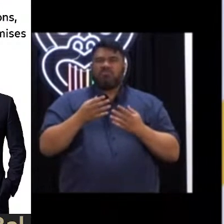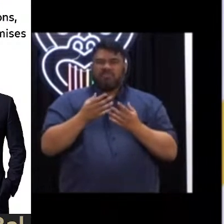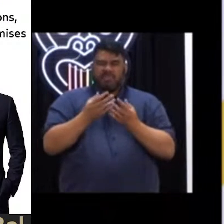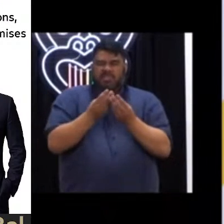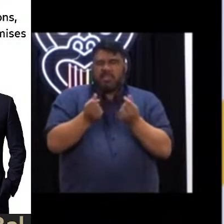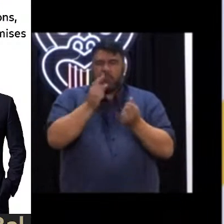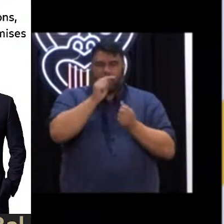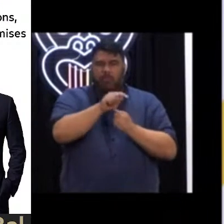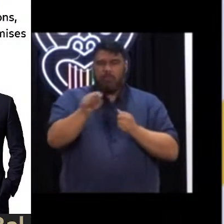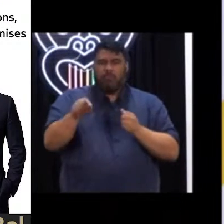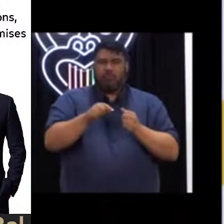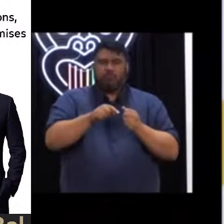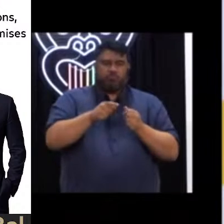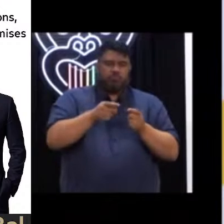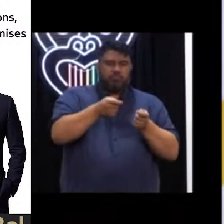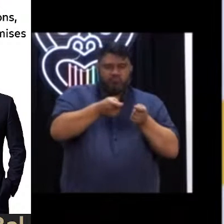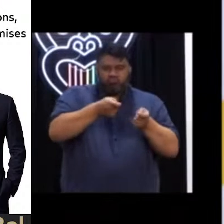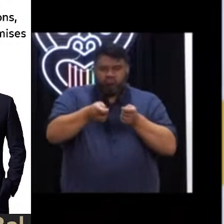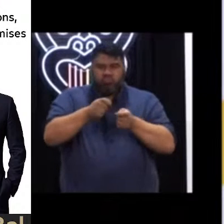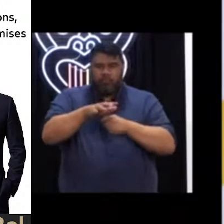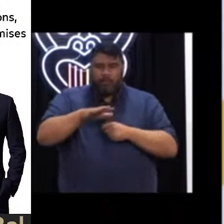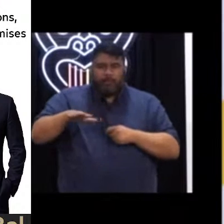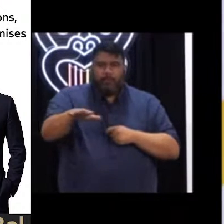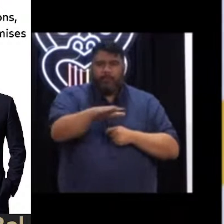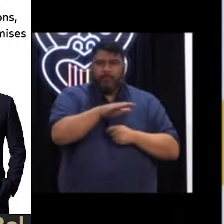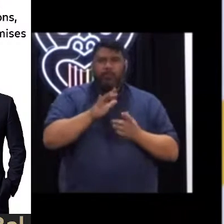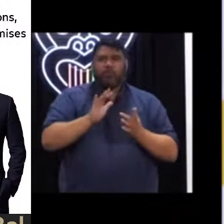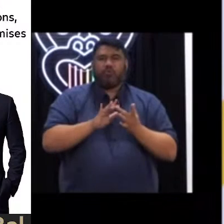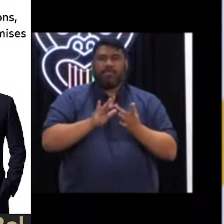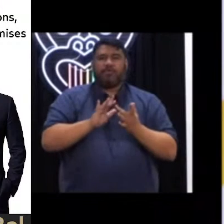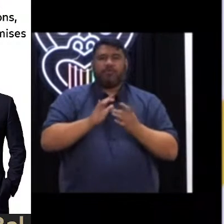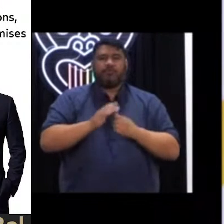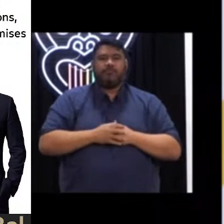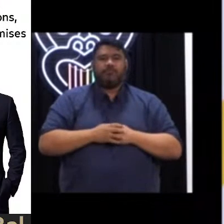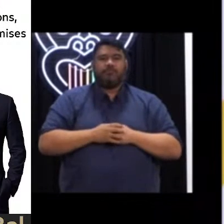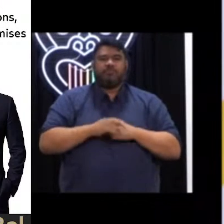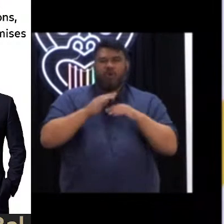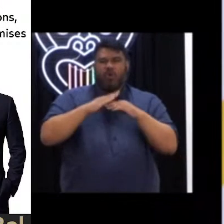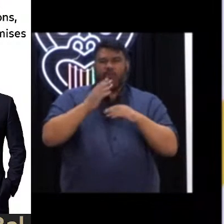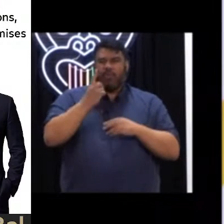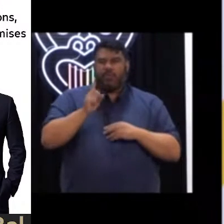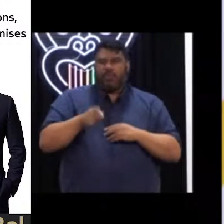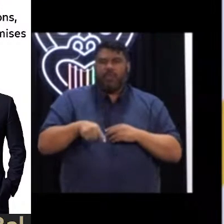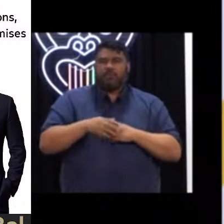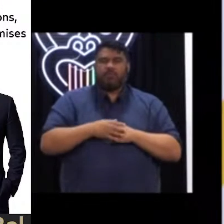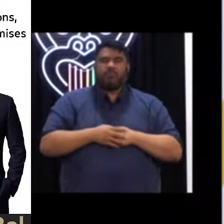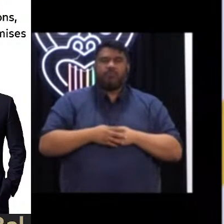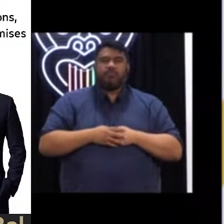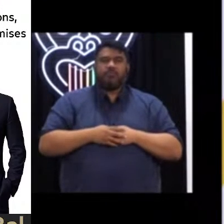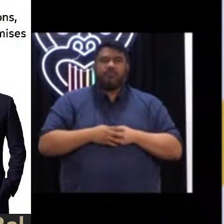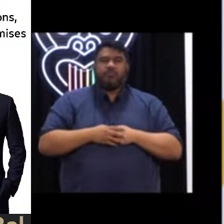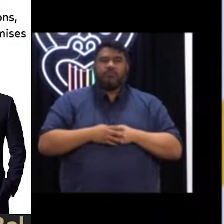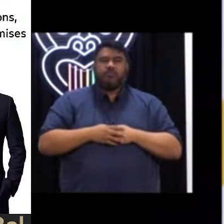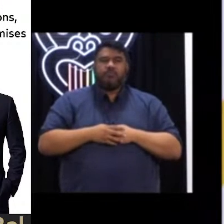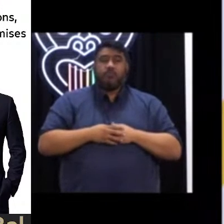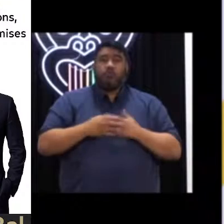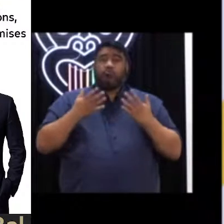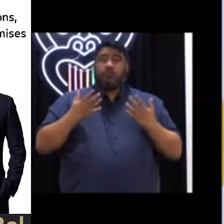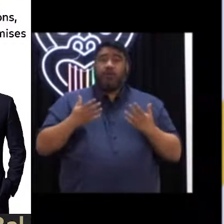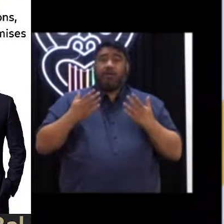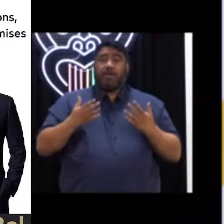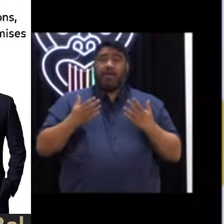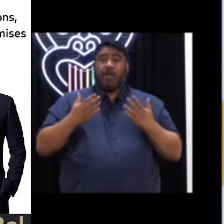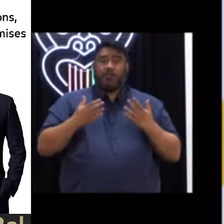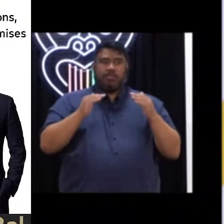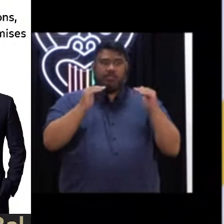This is a change to the reporting total contacts for the whole outbreak. The number of contacts under active management is now down to a much